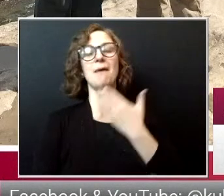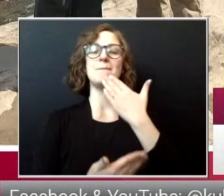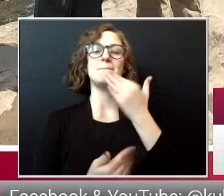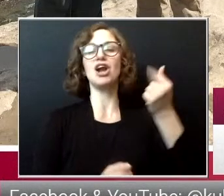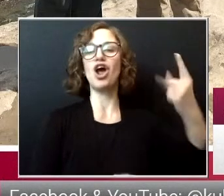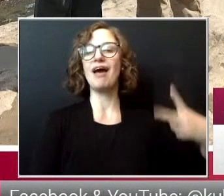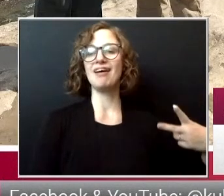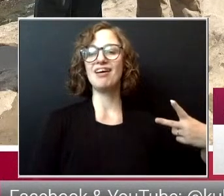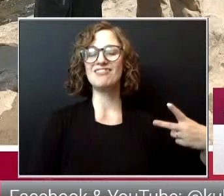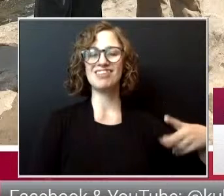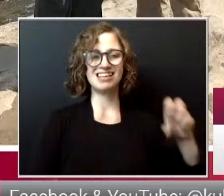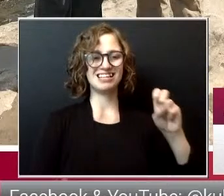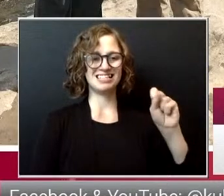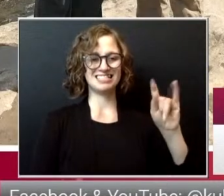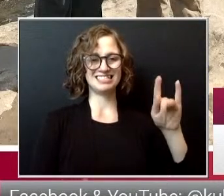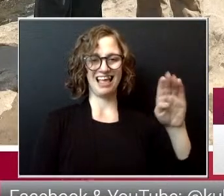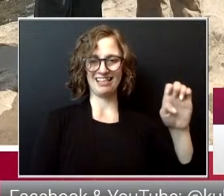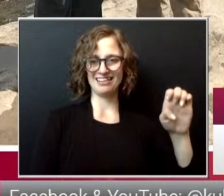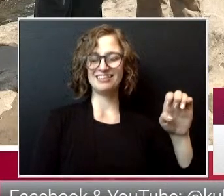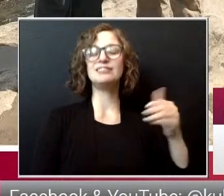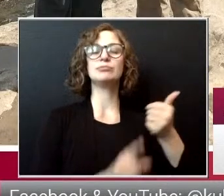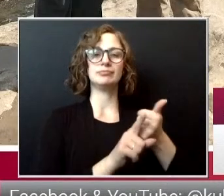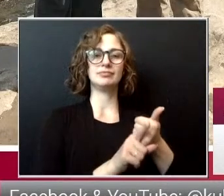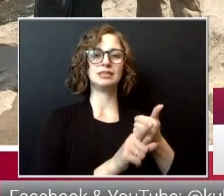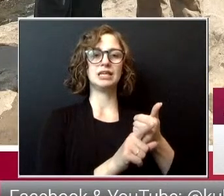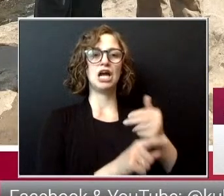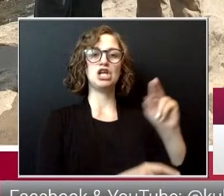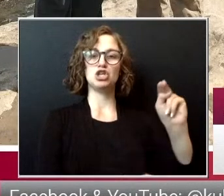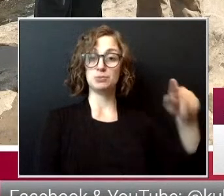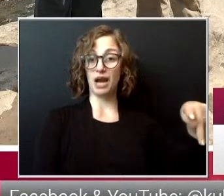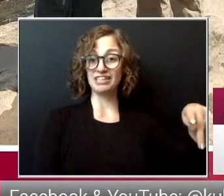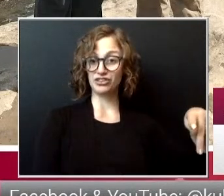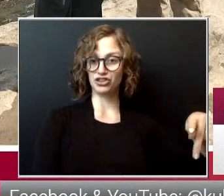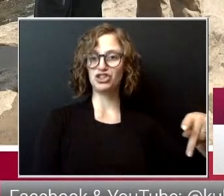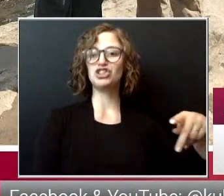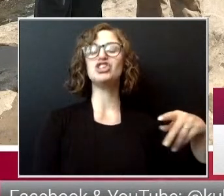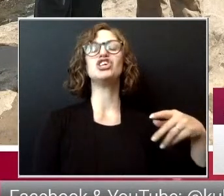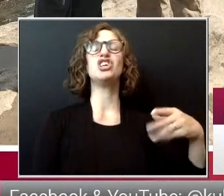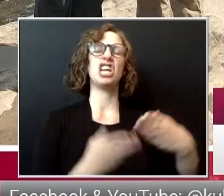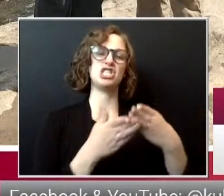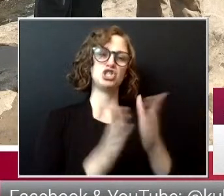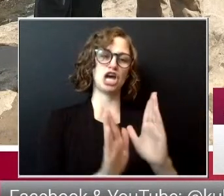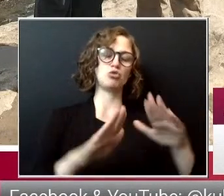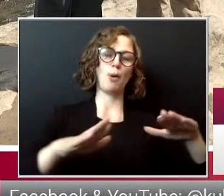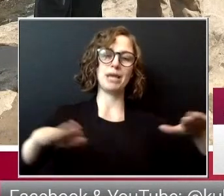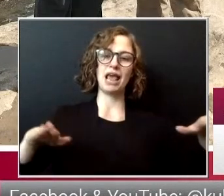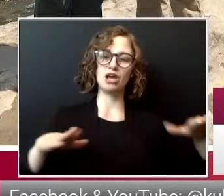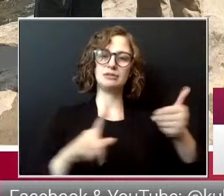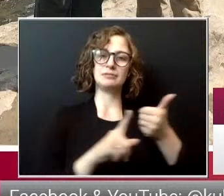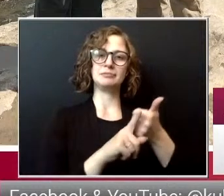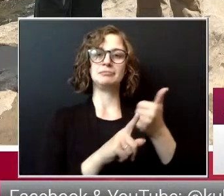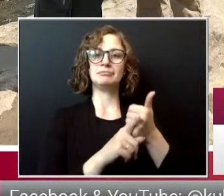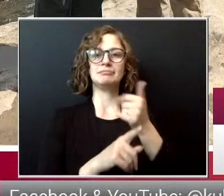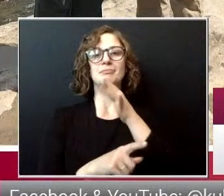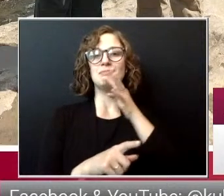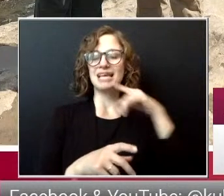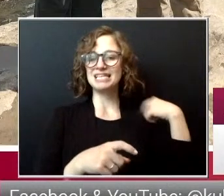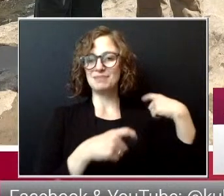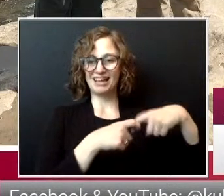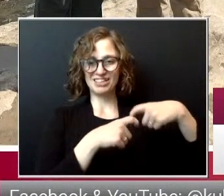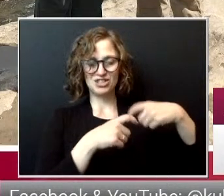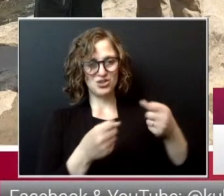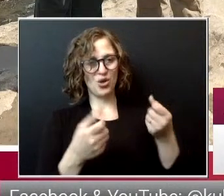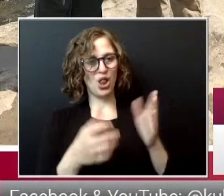Sally. She's a nurse practitioner in general pediatrics. She's a Spanish speaker, so a lot of her families are Spanish